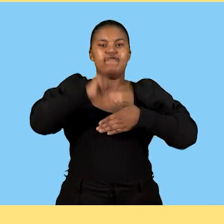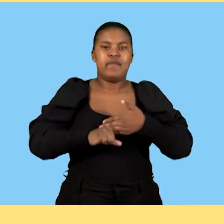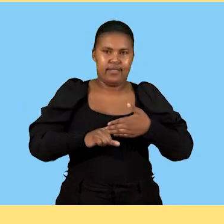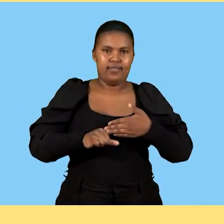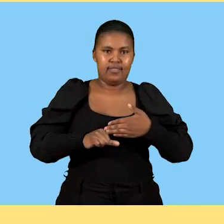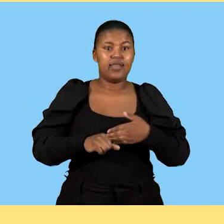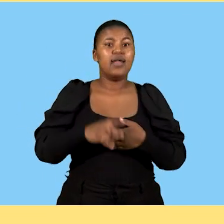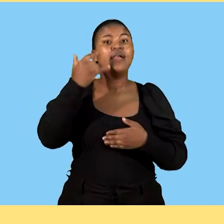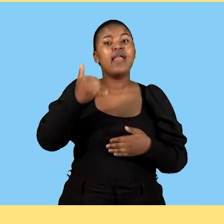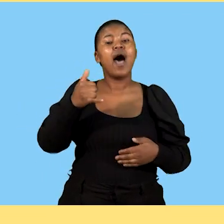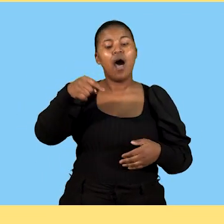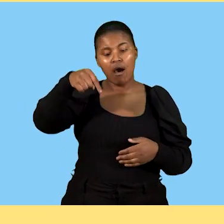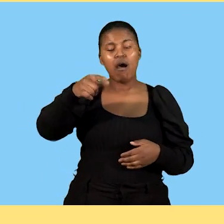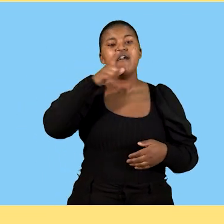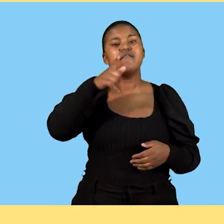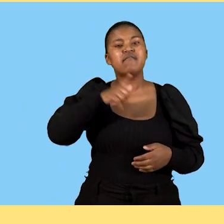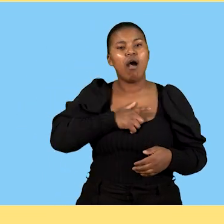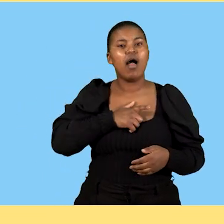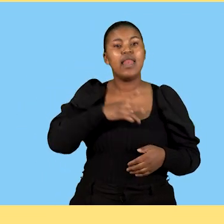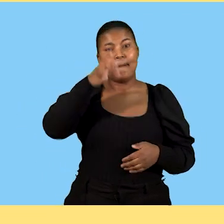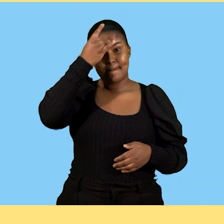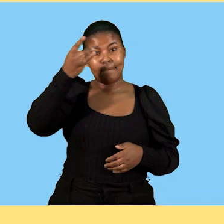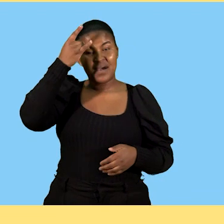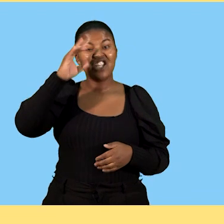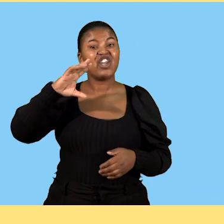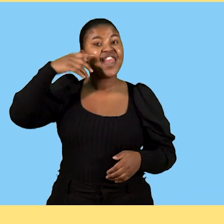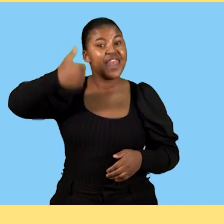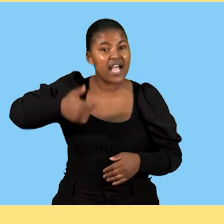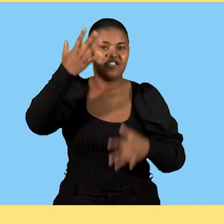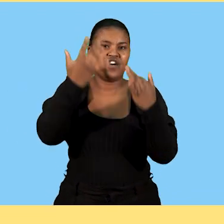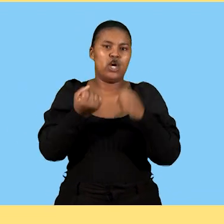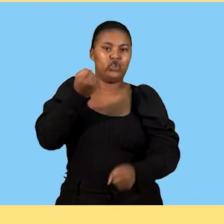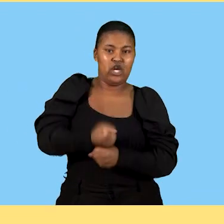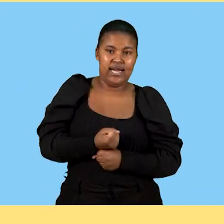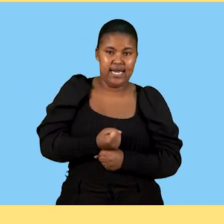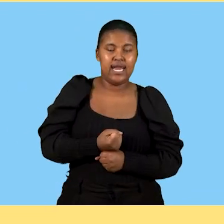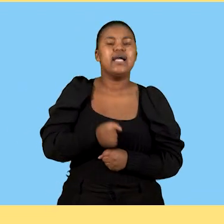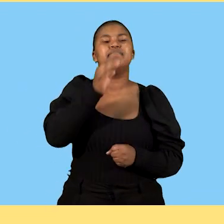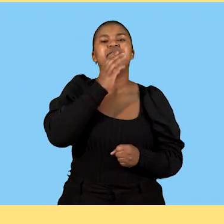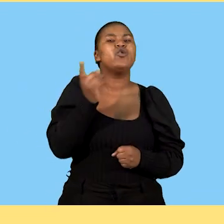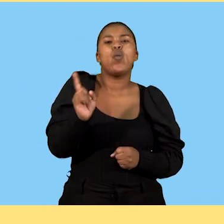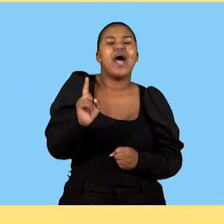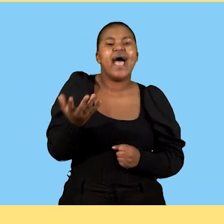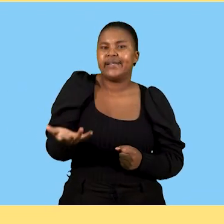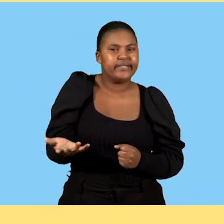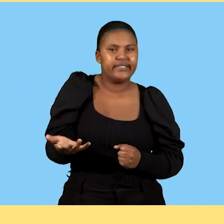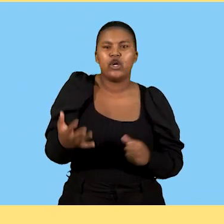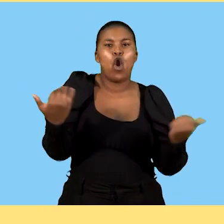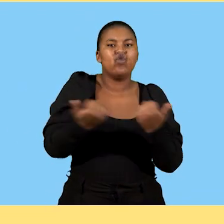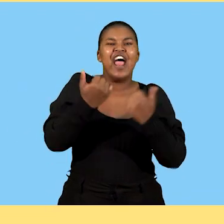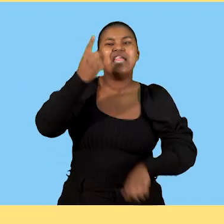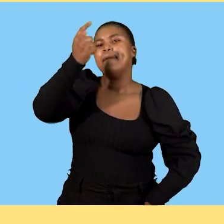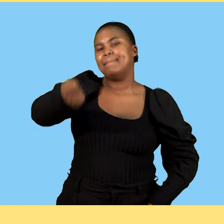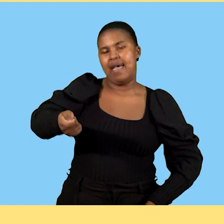March of the next financial year. So here we have March here now, which is the next financial year. The rent income for this March has already